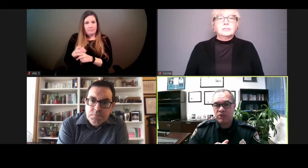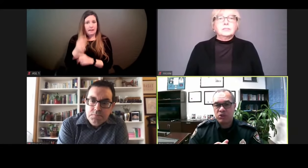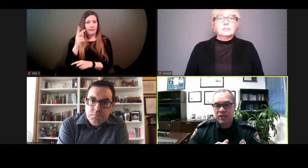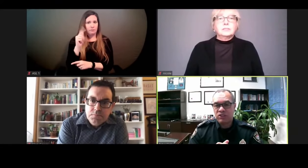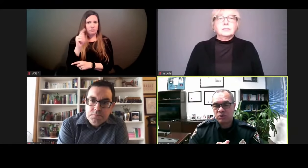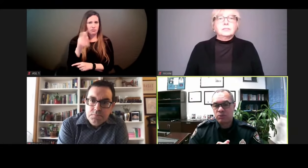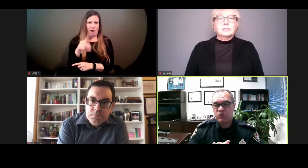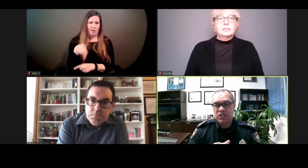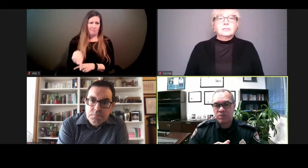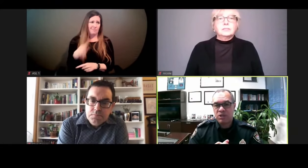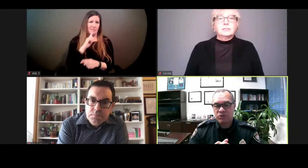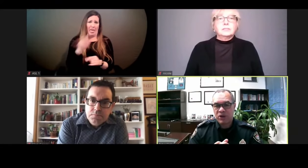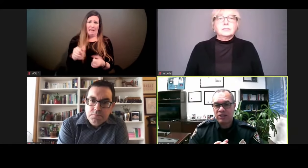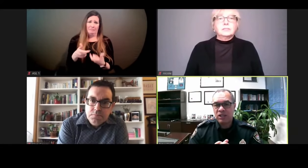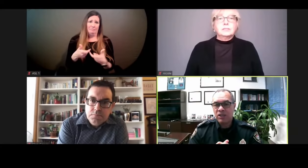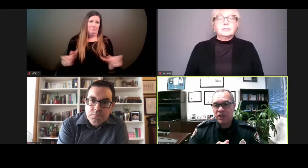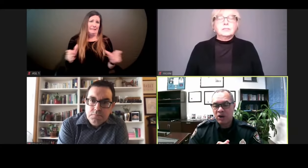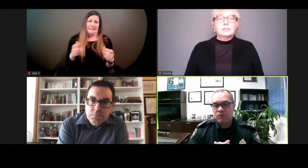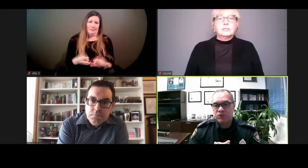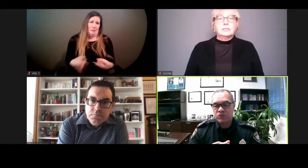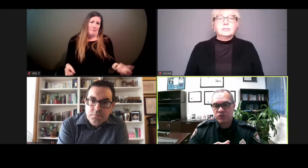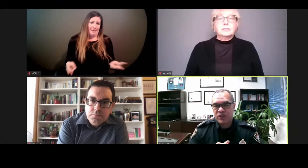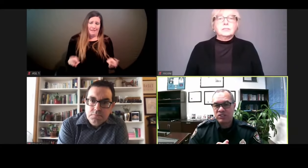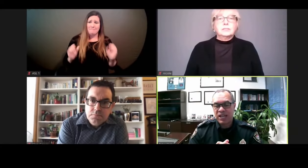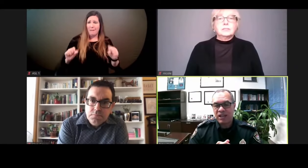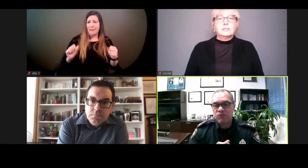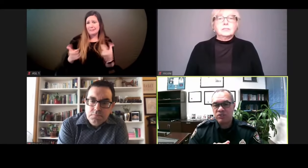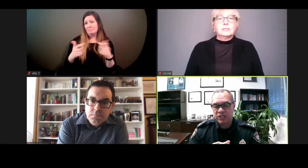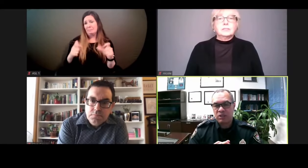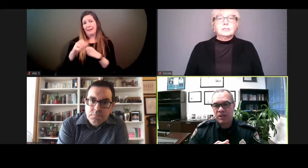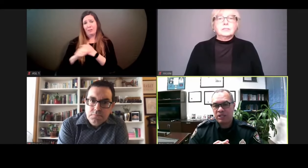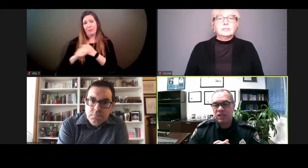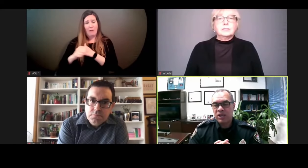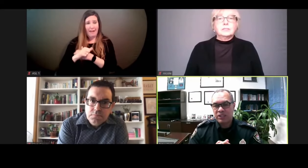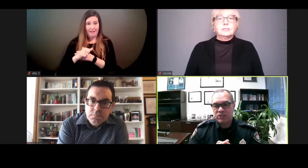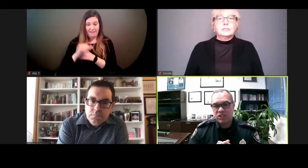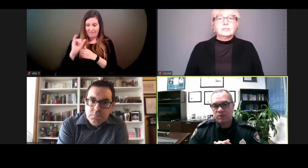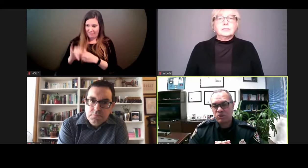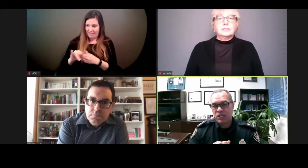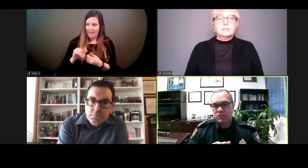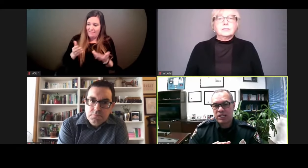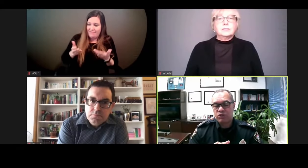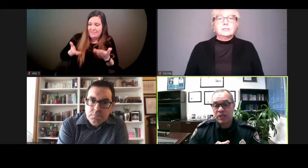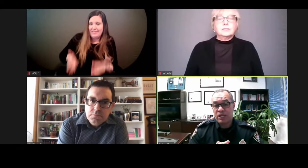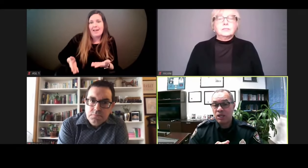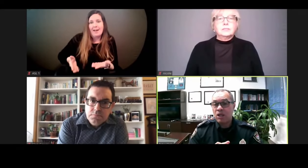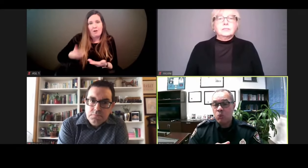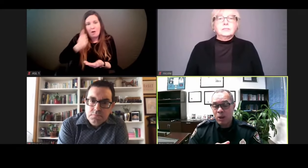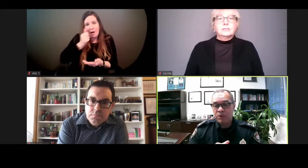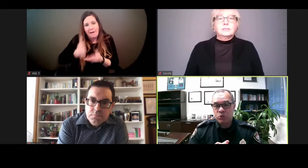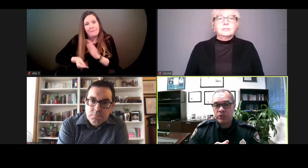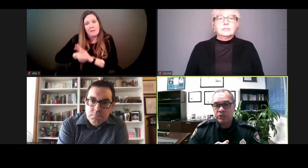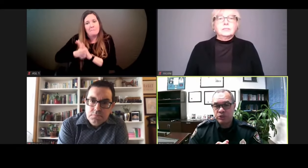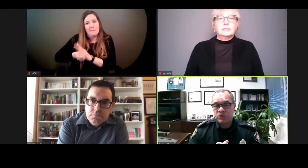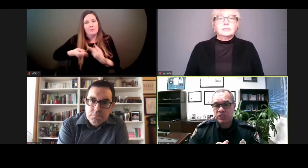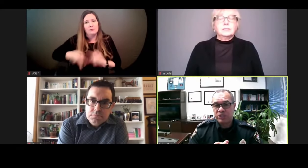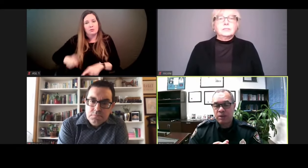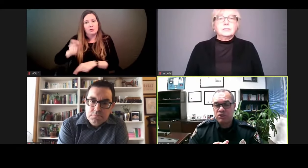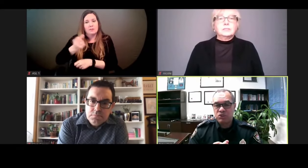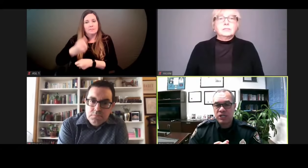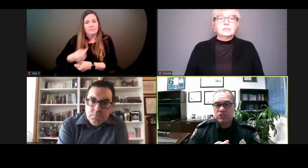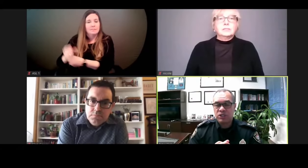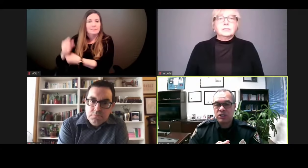probably the greatest and most imminent threat that our officers faced every single minute that this demonstration has been. Weapons were used